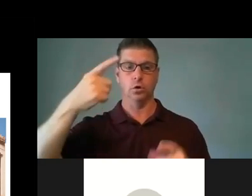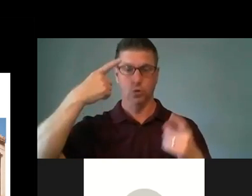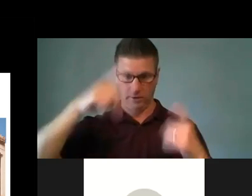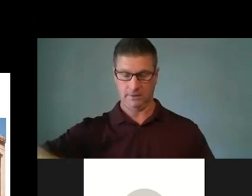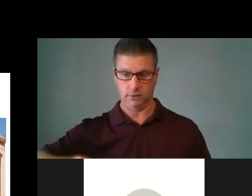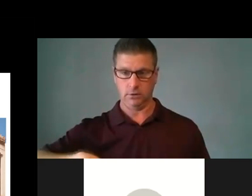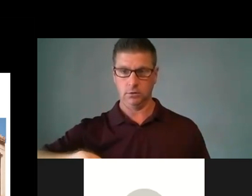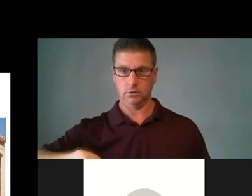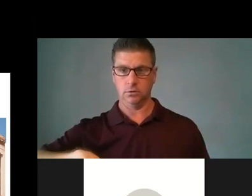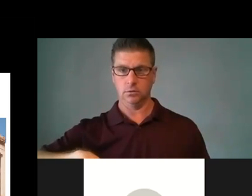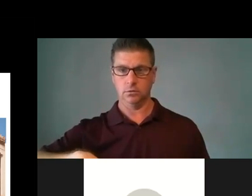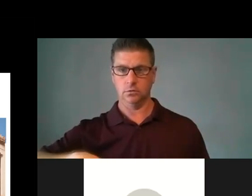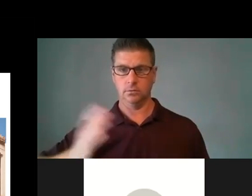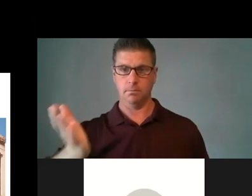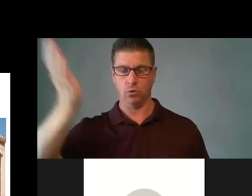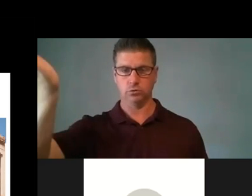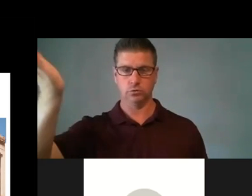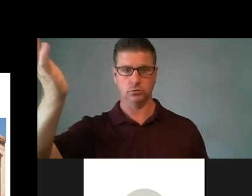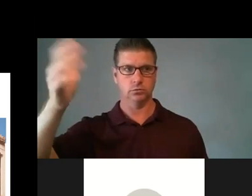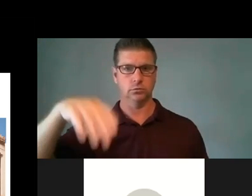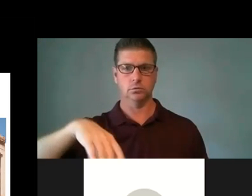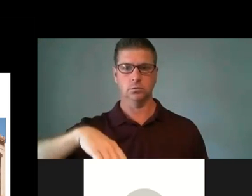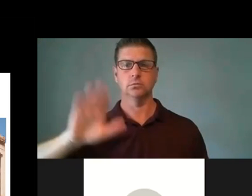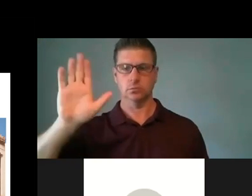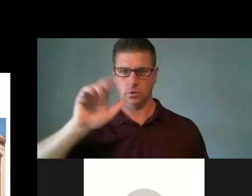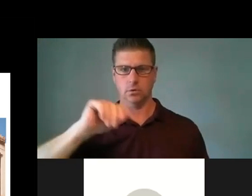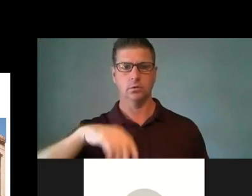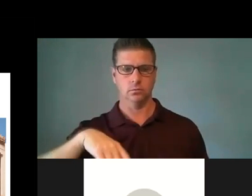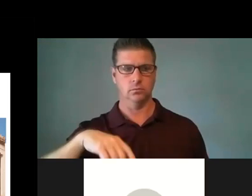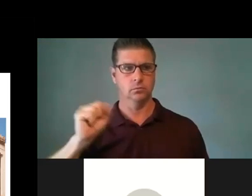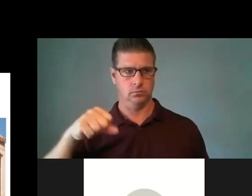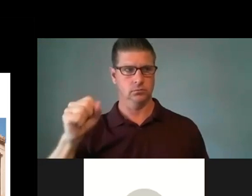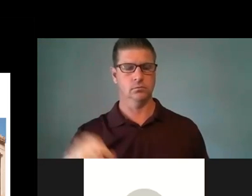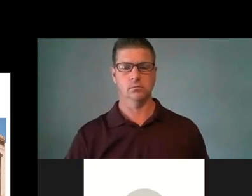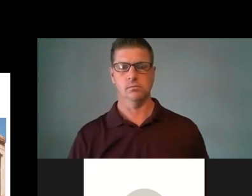motions? Aye. Aye.